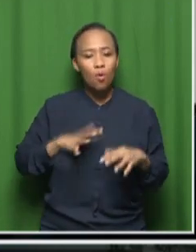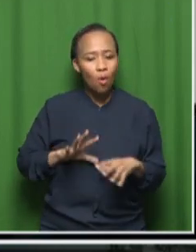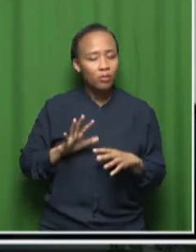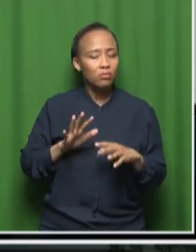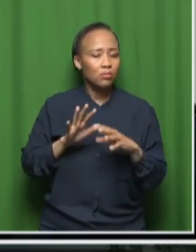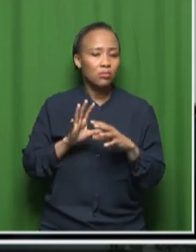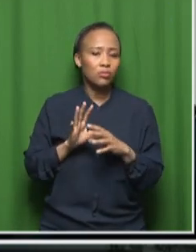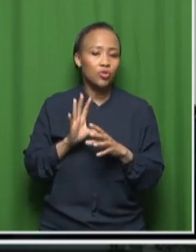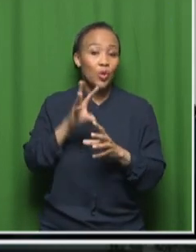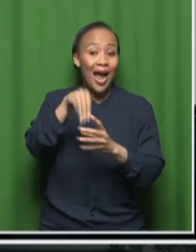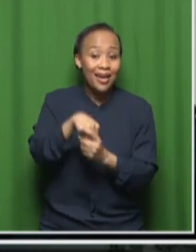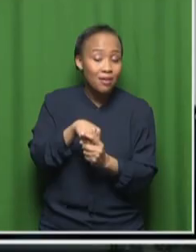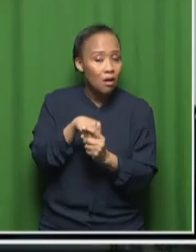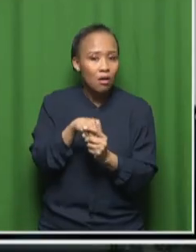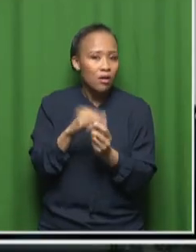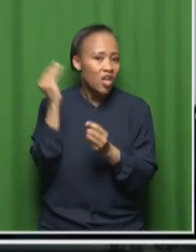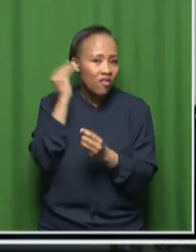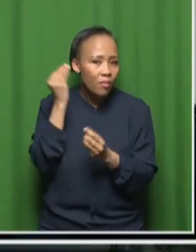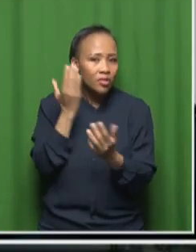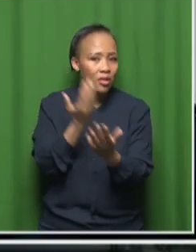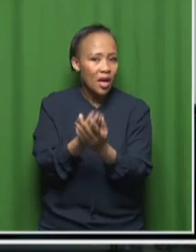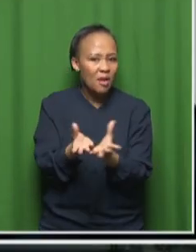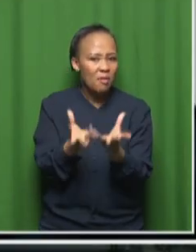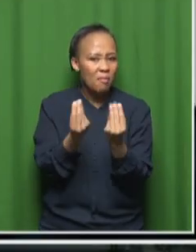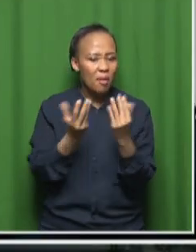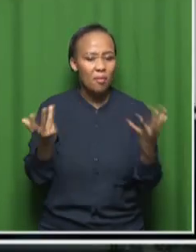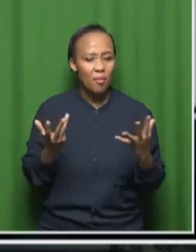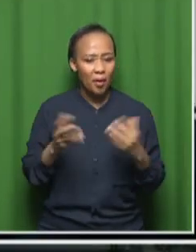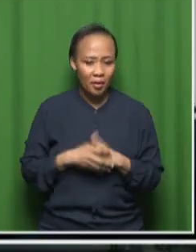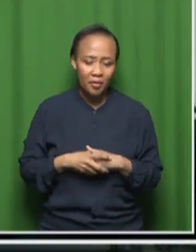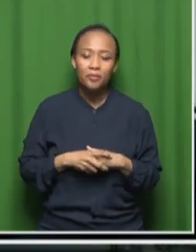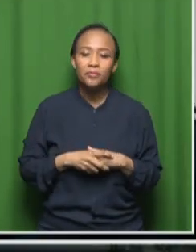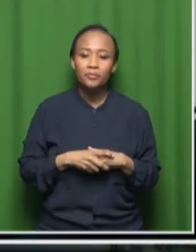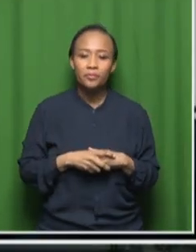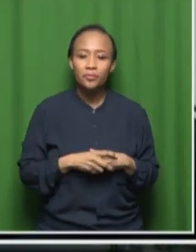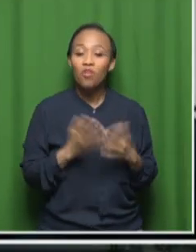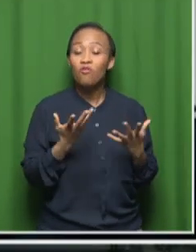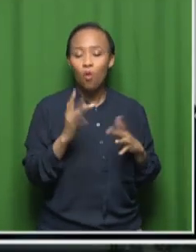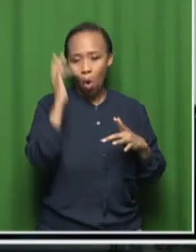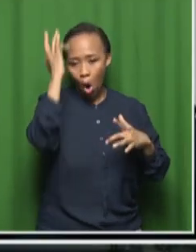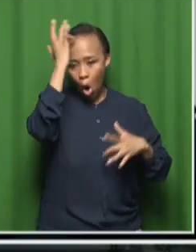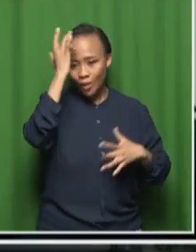information. How do they go about doing that, just so that they can get all that information ahead of the concert?